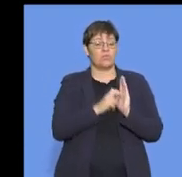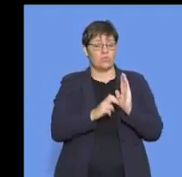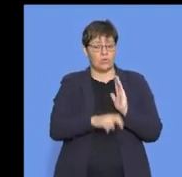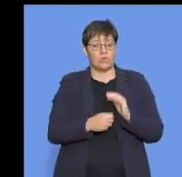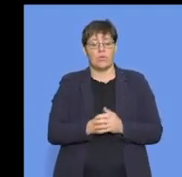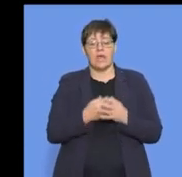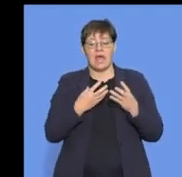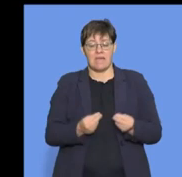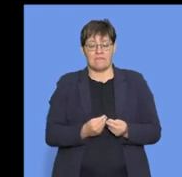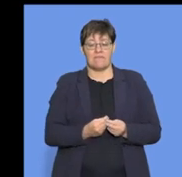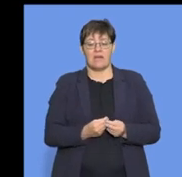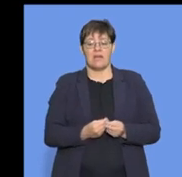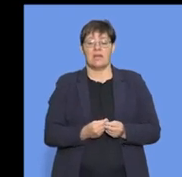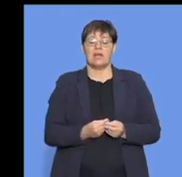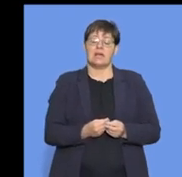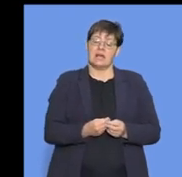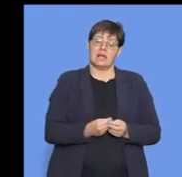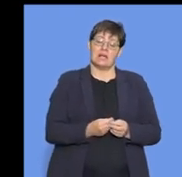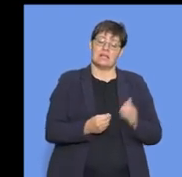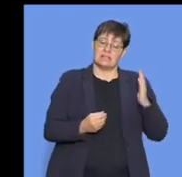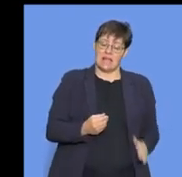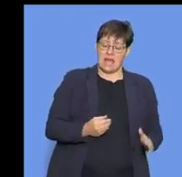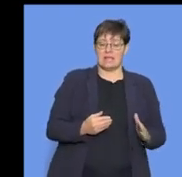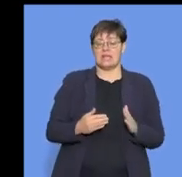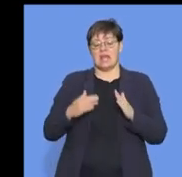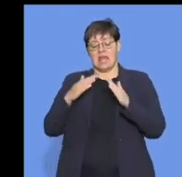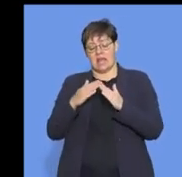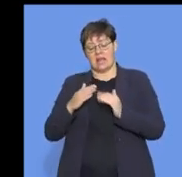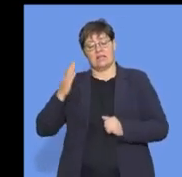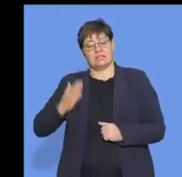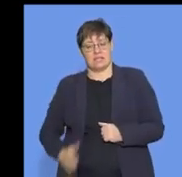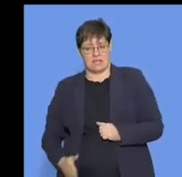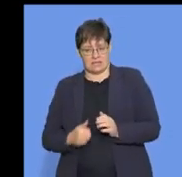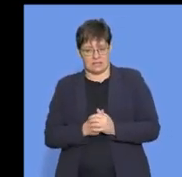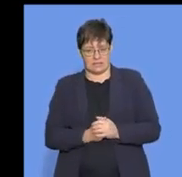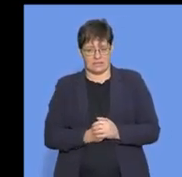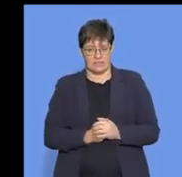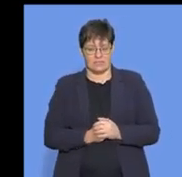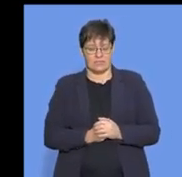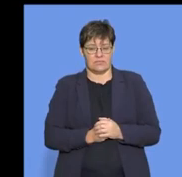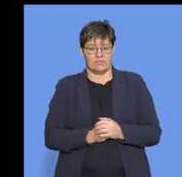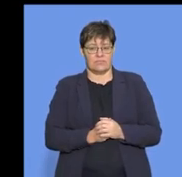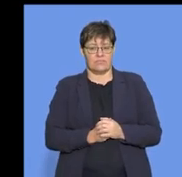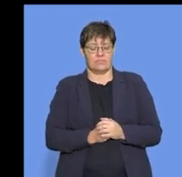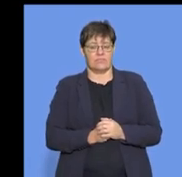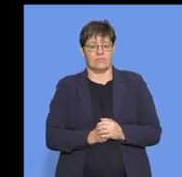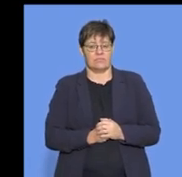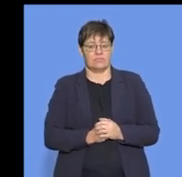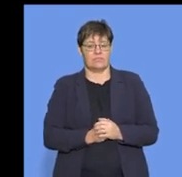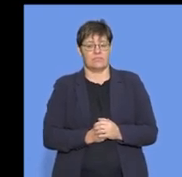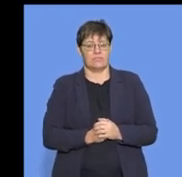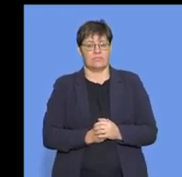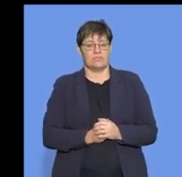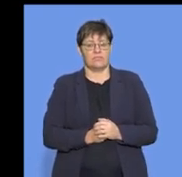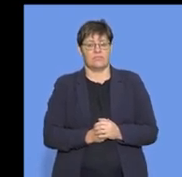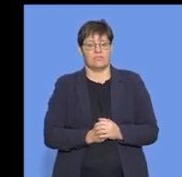the cosine rule? When we have our V pattern, when we have a side, an angle, and a side. When we're given a side, an angle, and an included